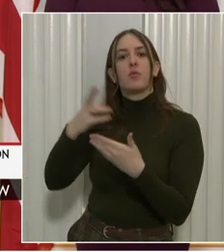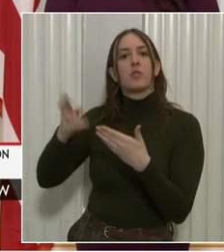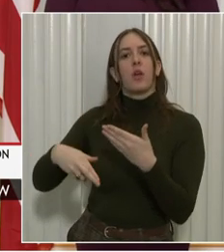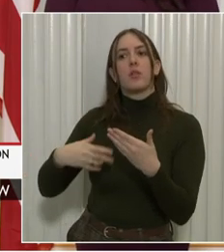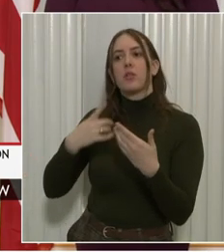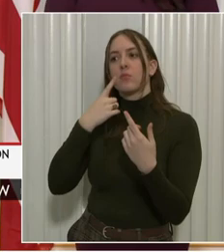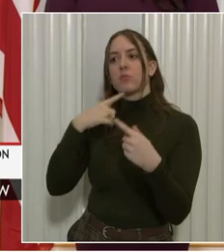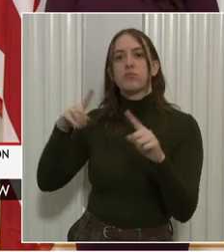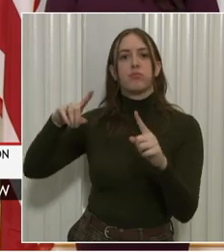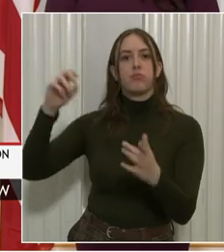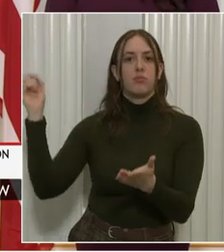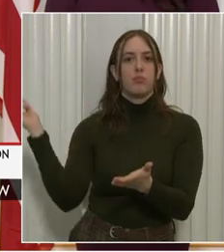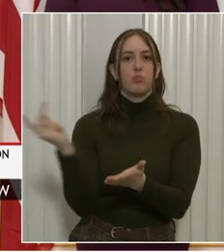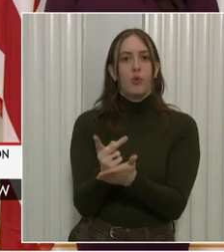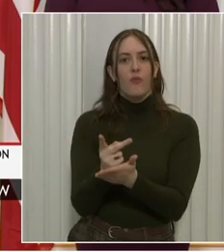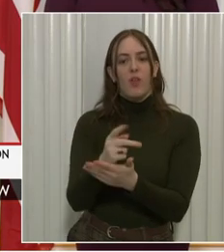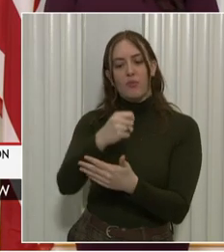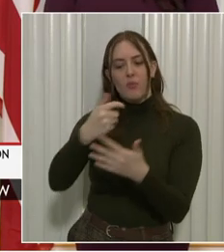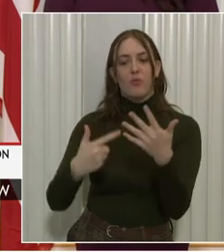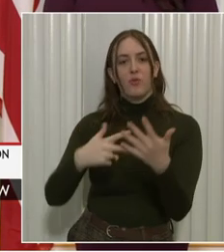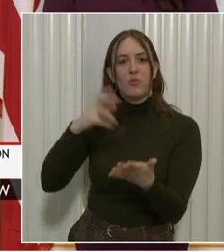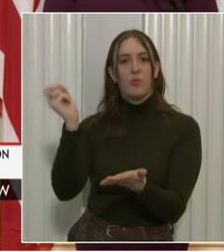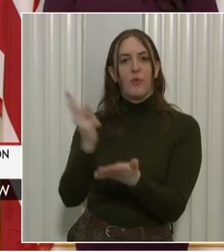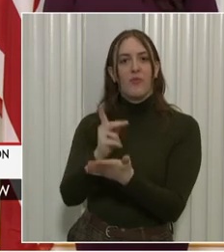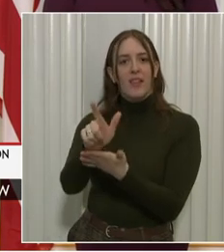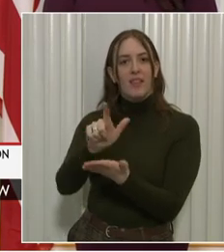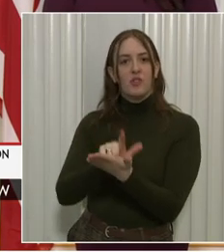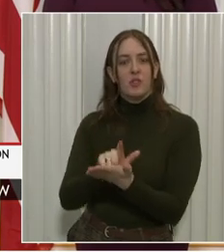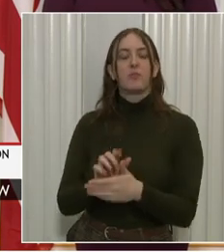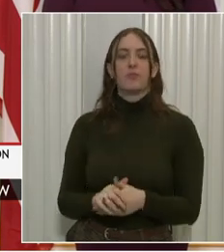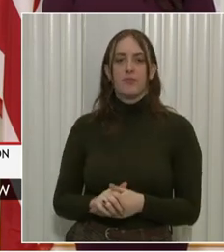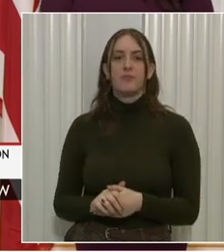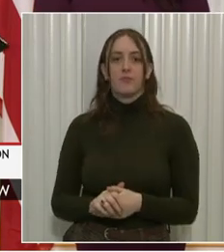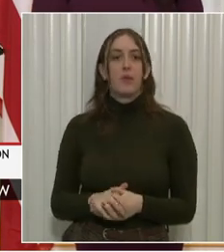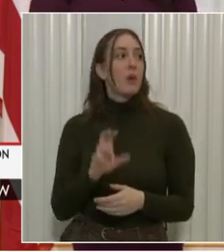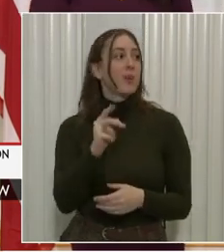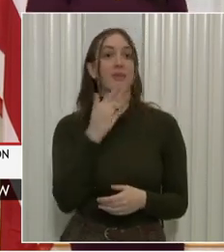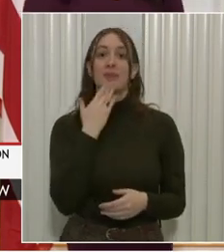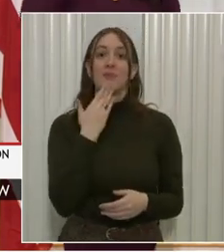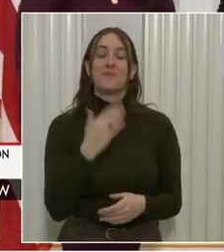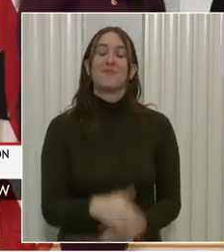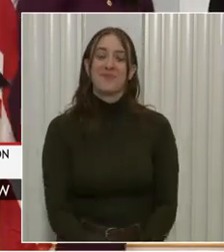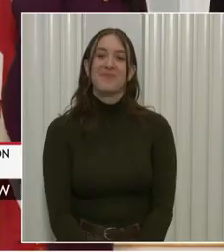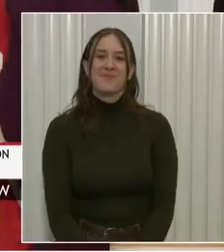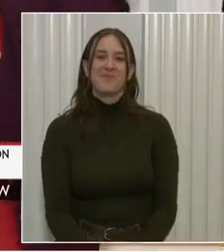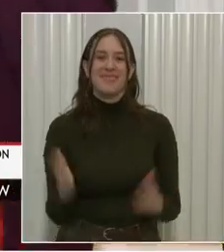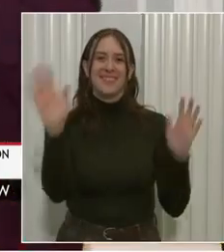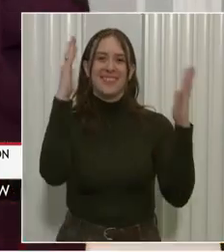unanimous approval of the legislation. All right, thank you, everybody.